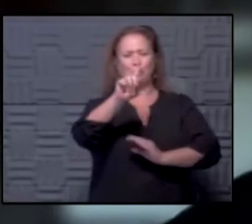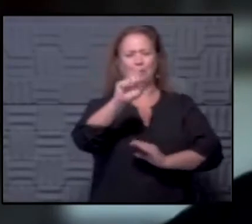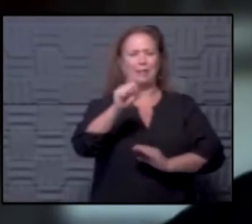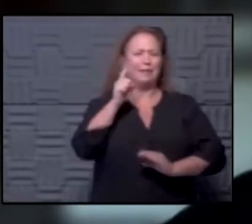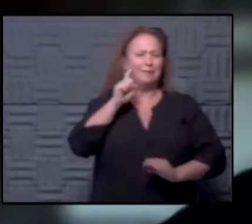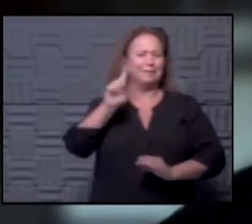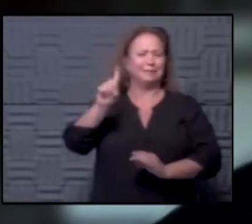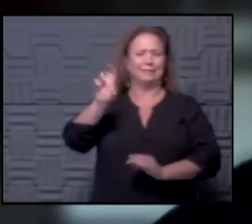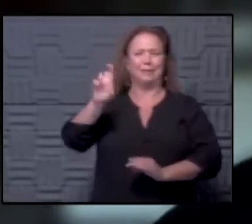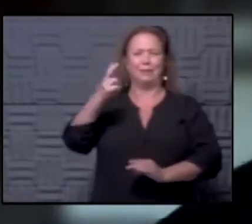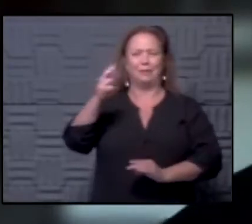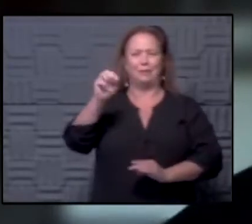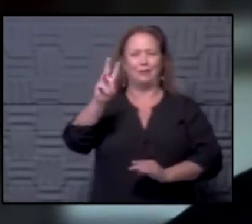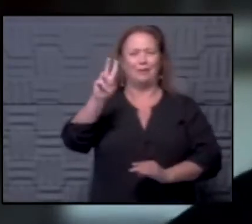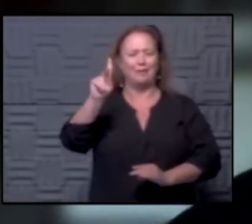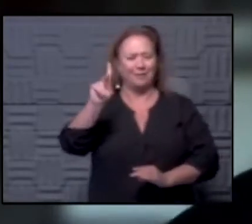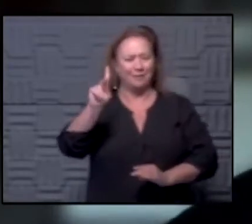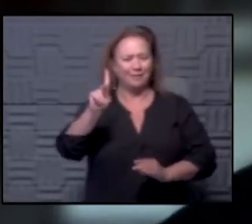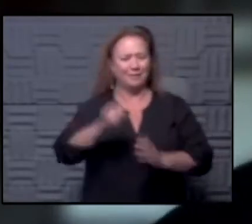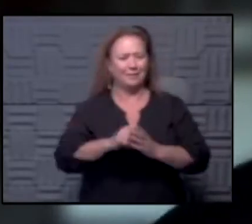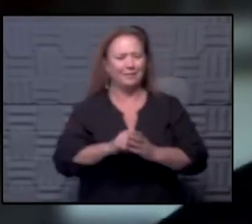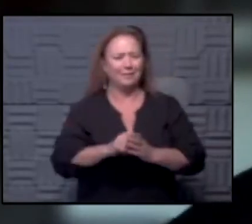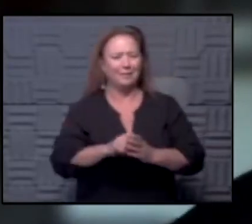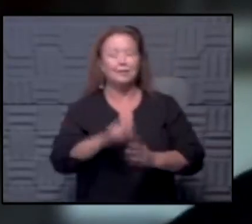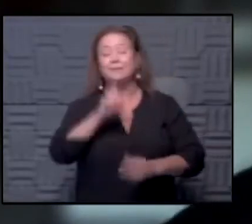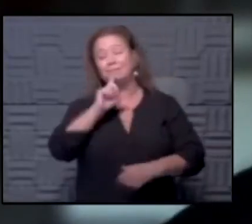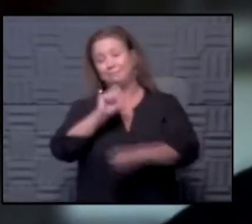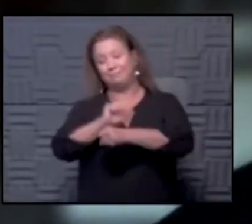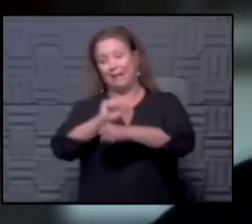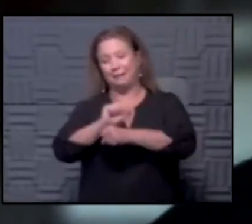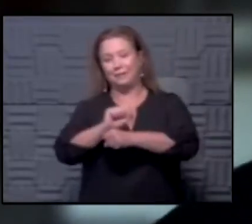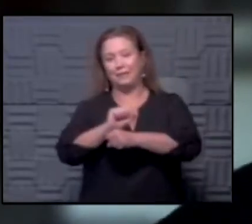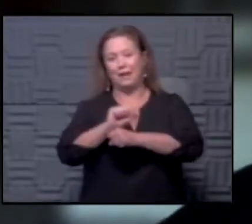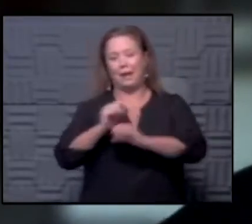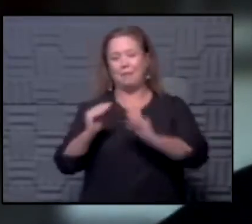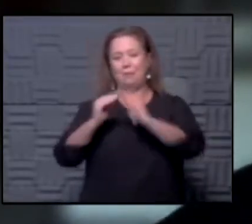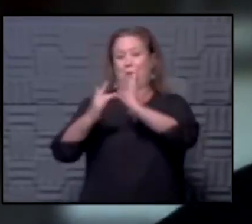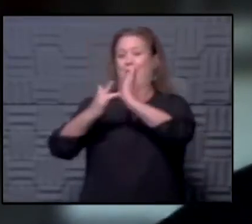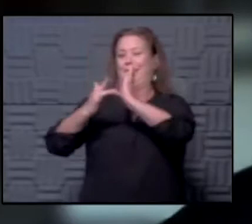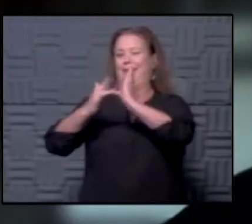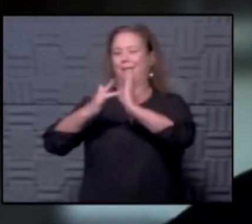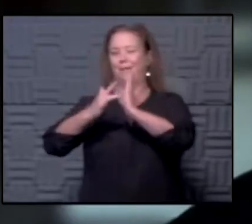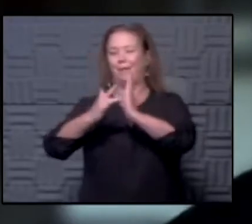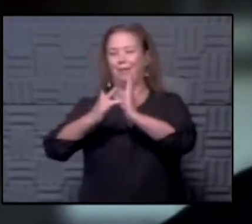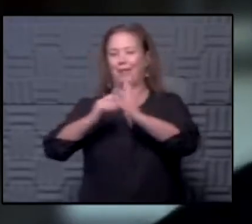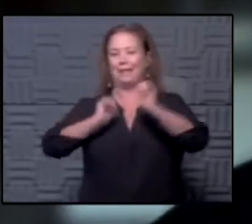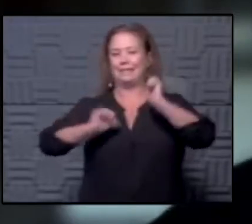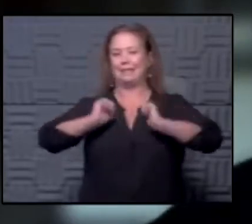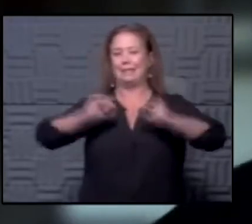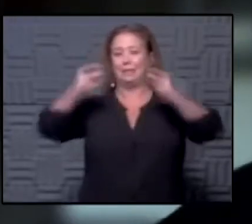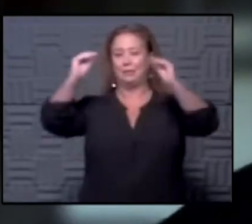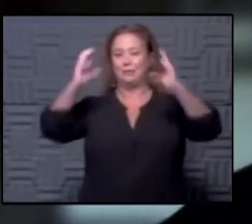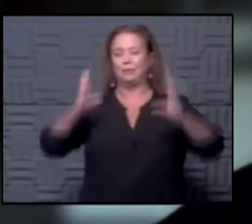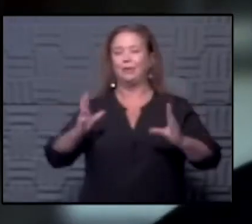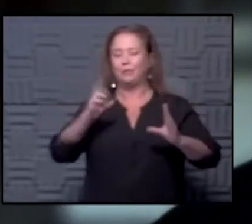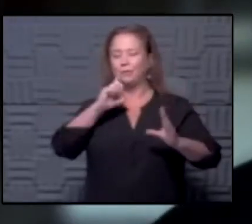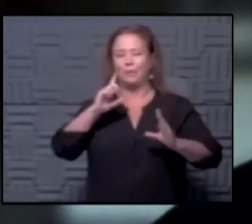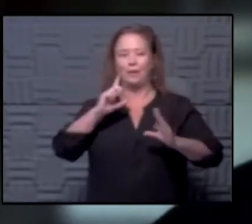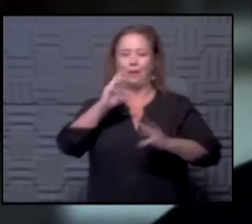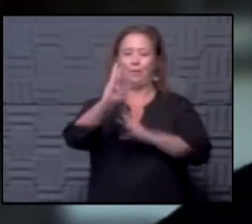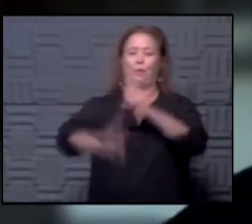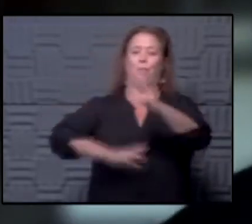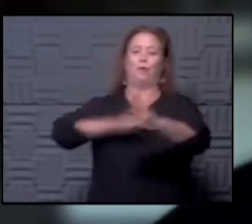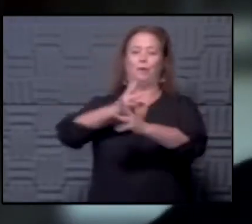something. Well, surprisingly, I actually am more on the technical side of things as a theater teacher. There's really a whole world beyond